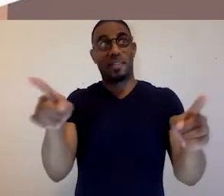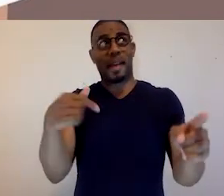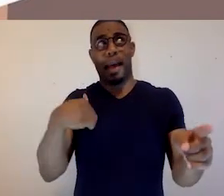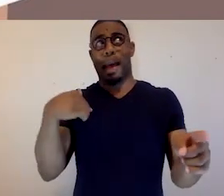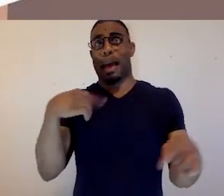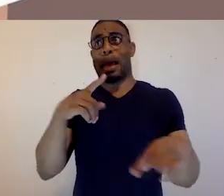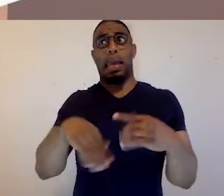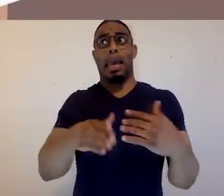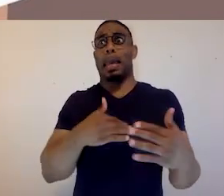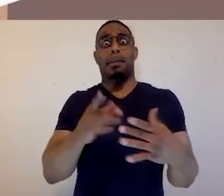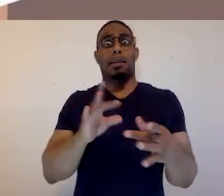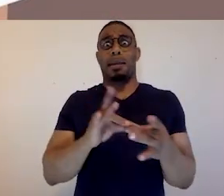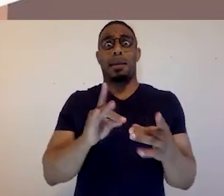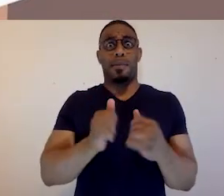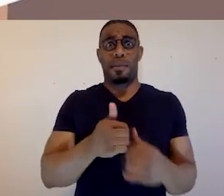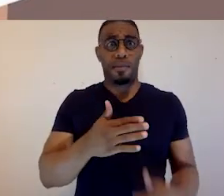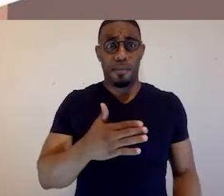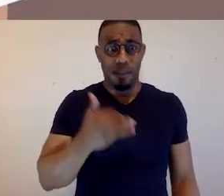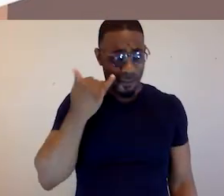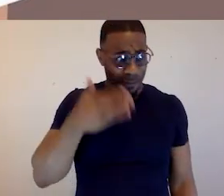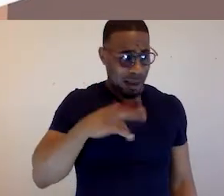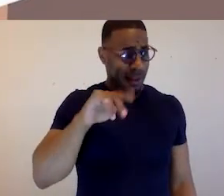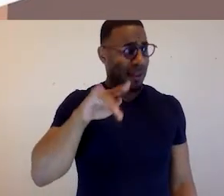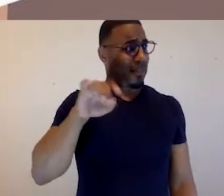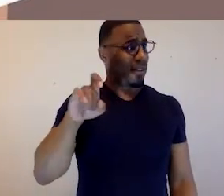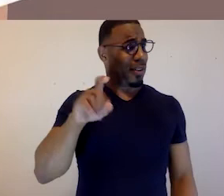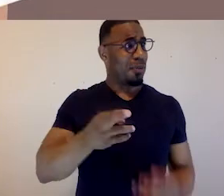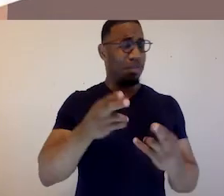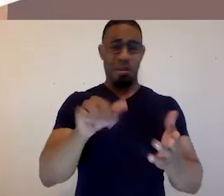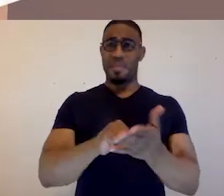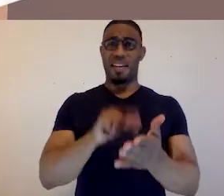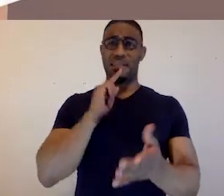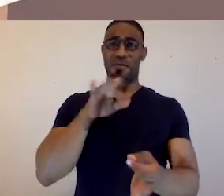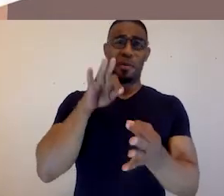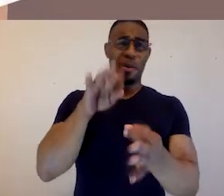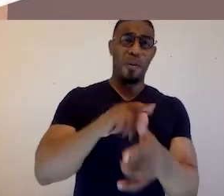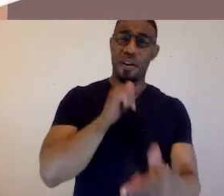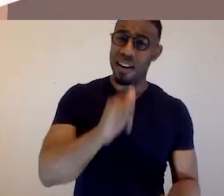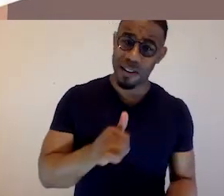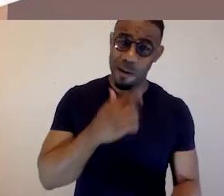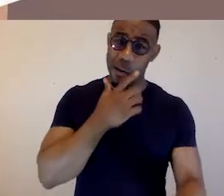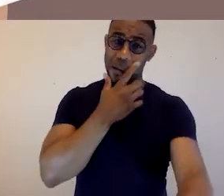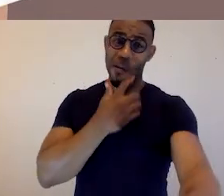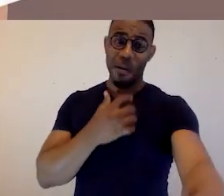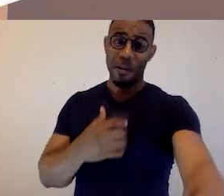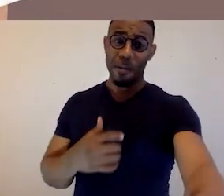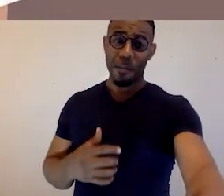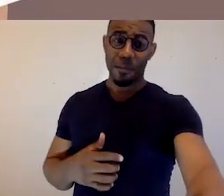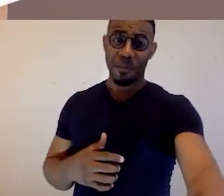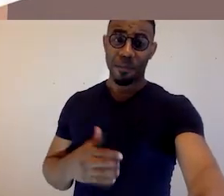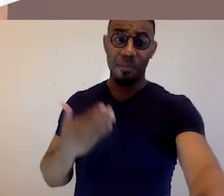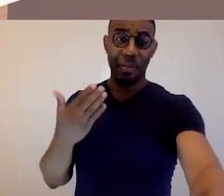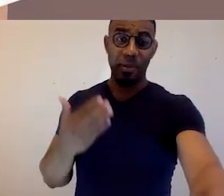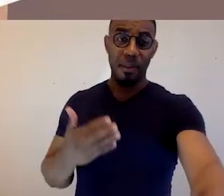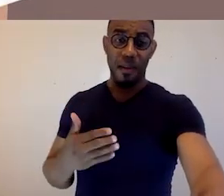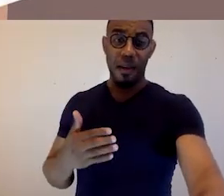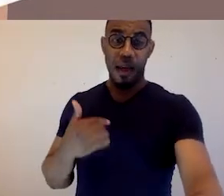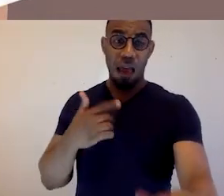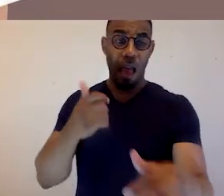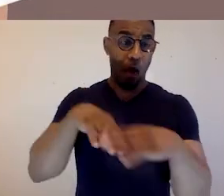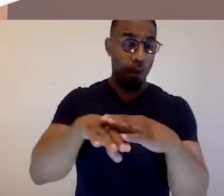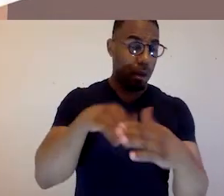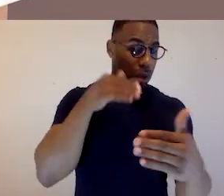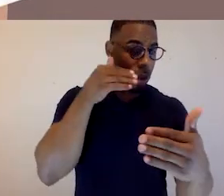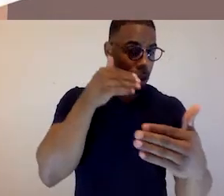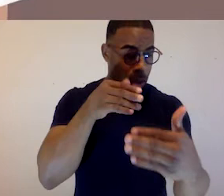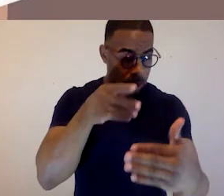I can't even say if my Netflix recommendation page is correct or not. In fact, I went and took a closer